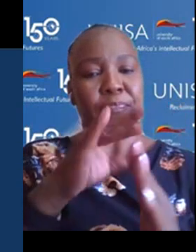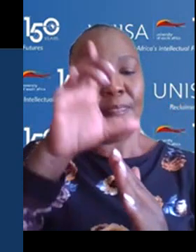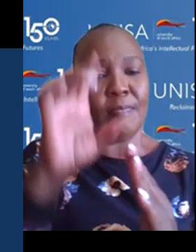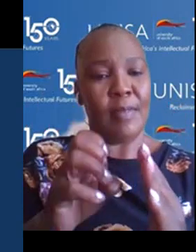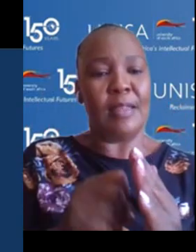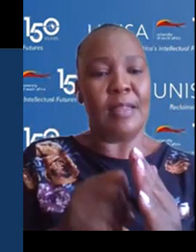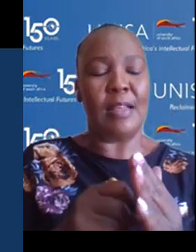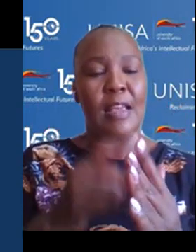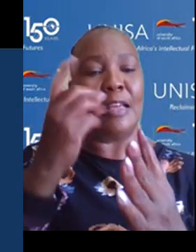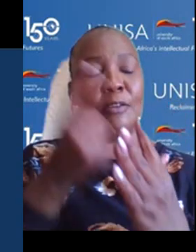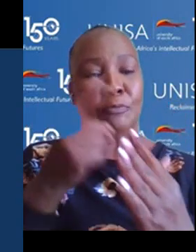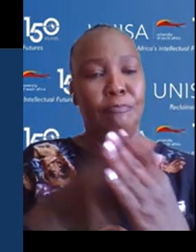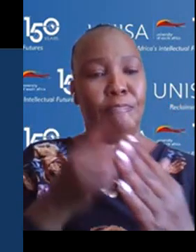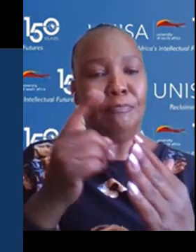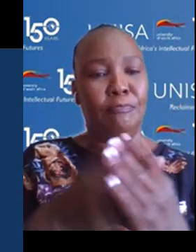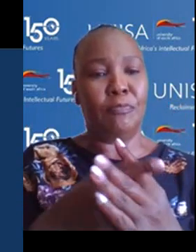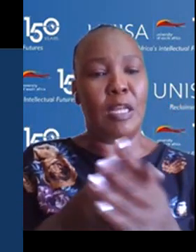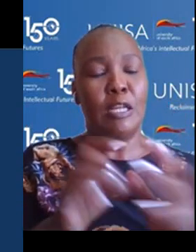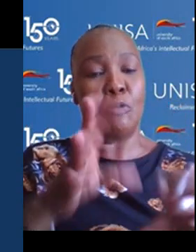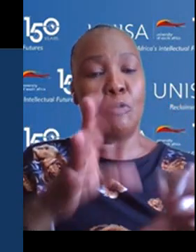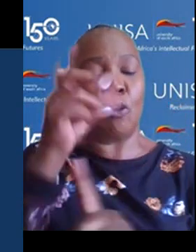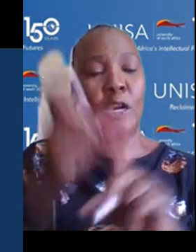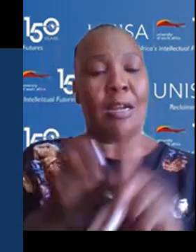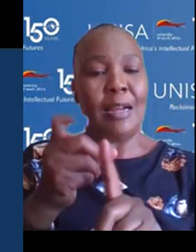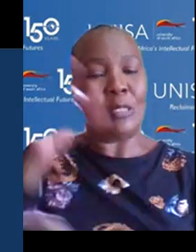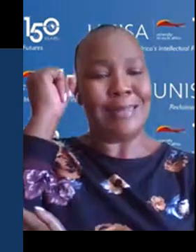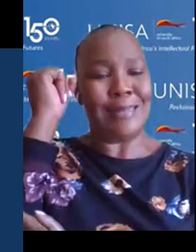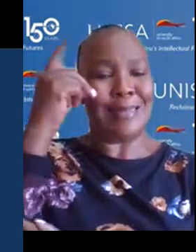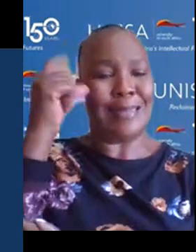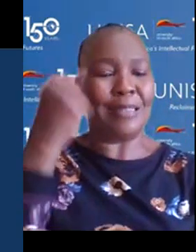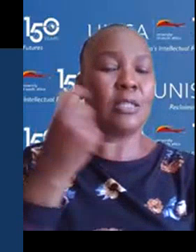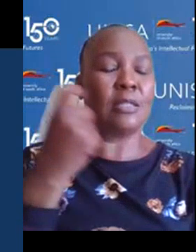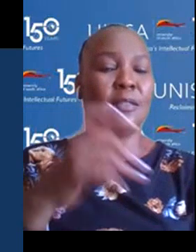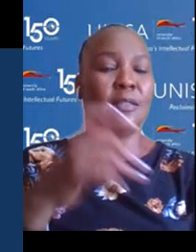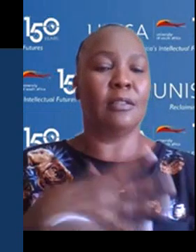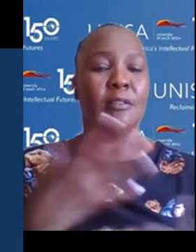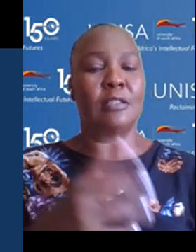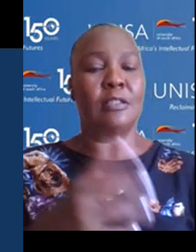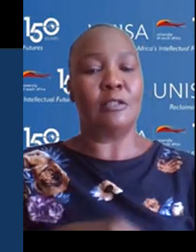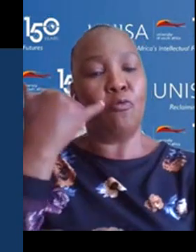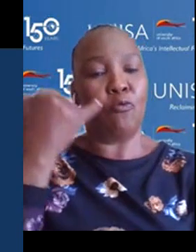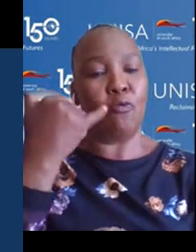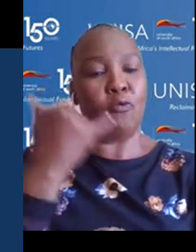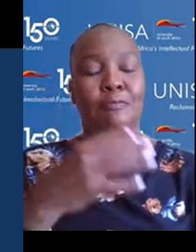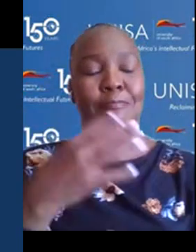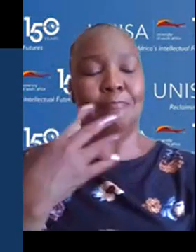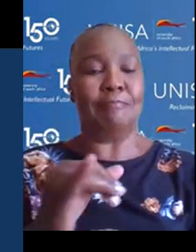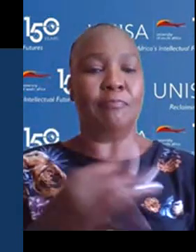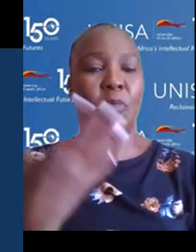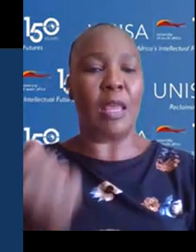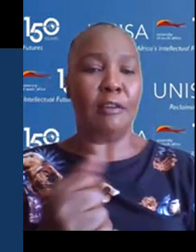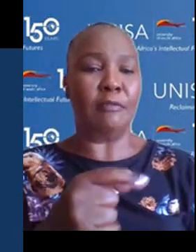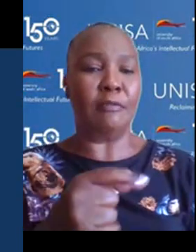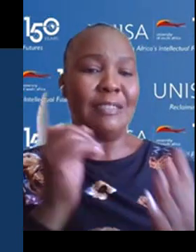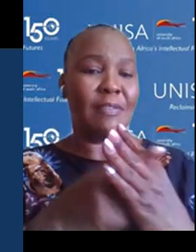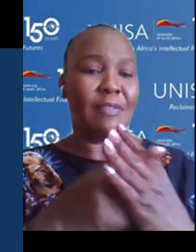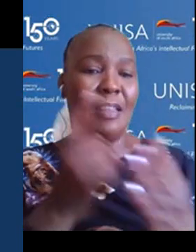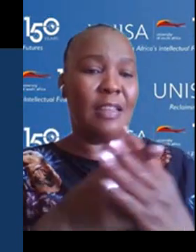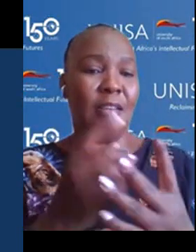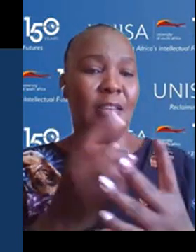and it's very important that you understand this little guy. Even on your smartphone, it also has a File Explorer window, but it looks